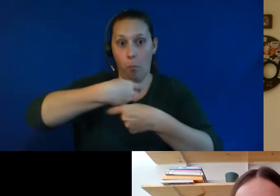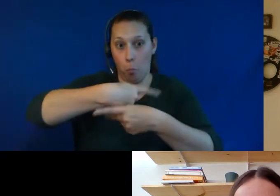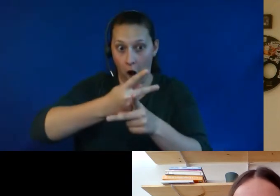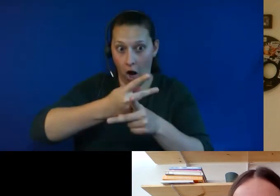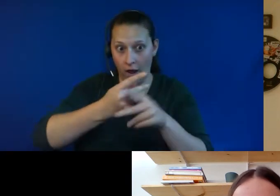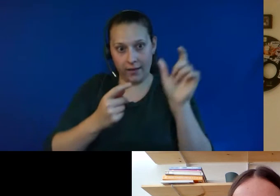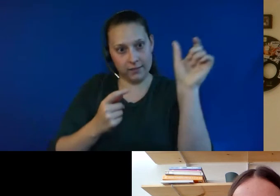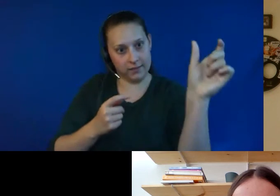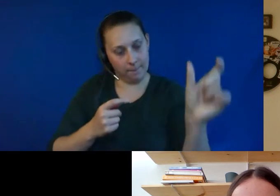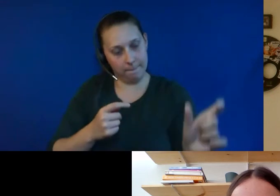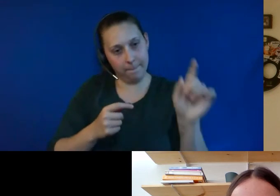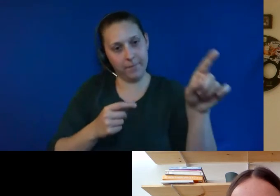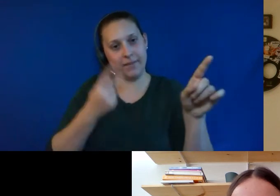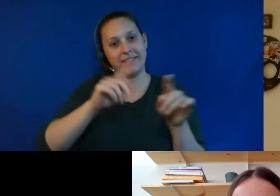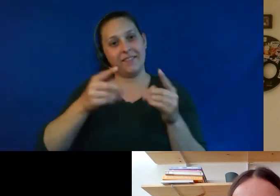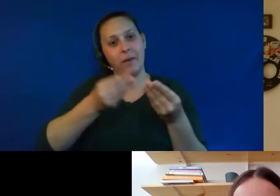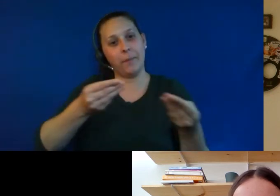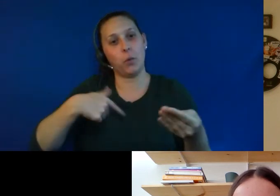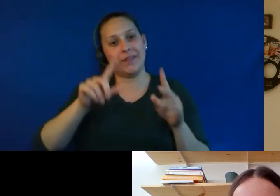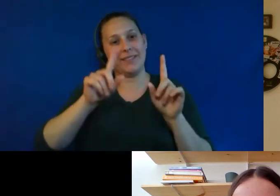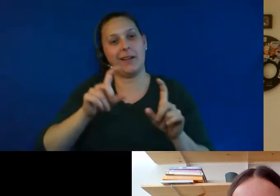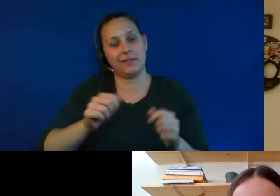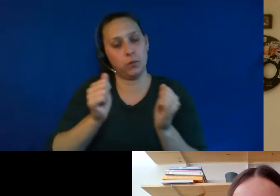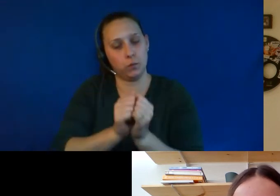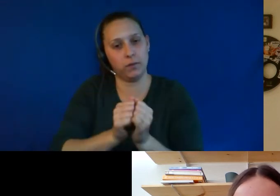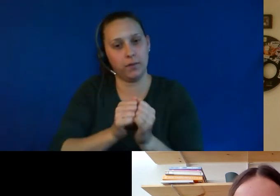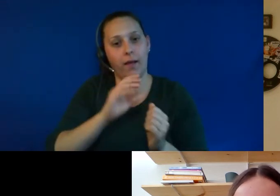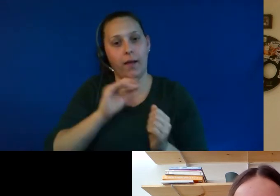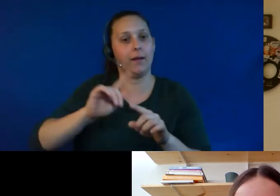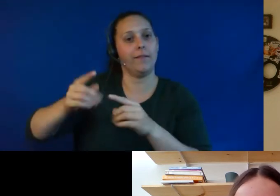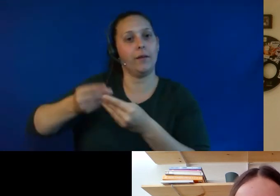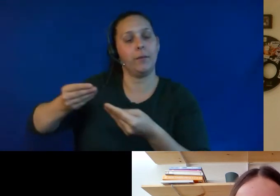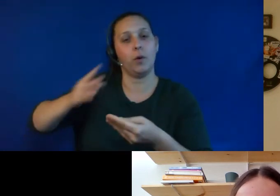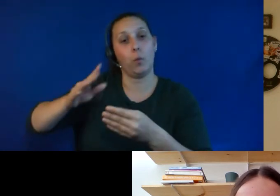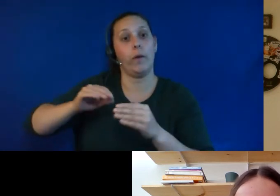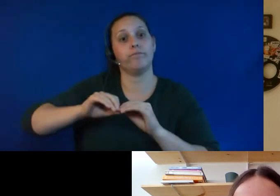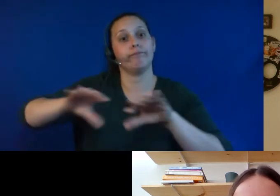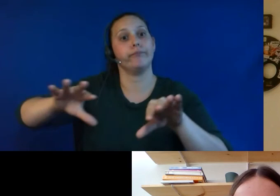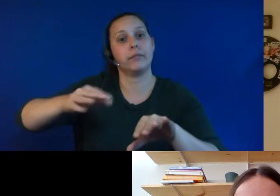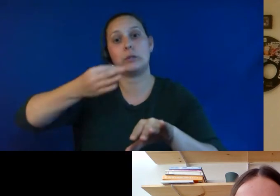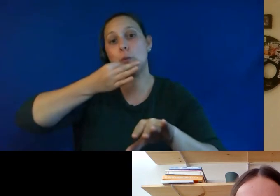of materials that we've been testing with, and also a line of materials that we'll be releasing in the near future.